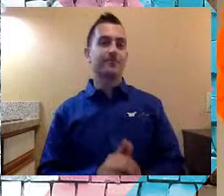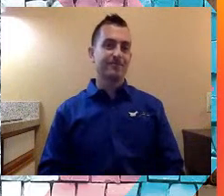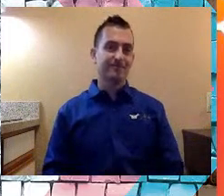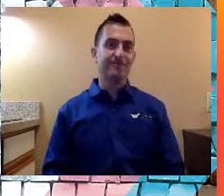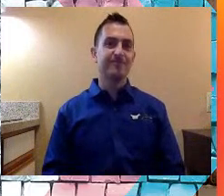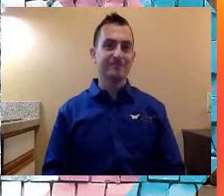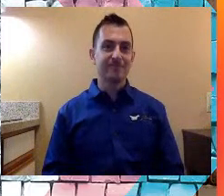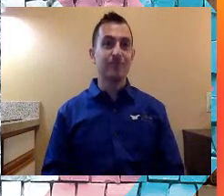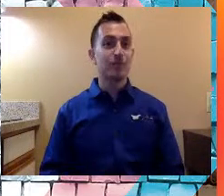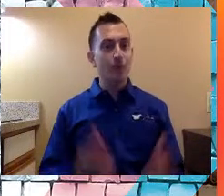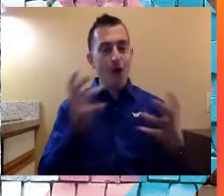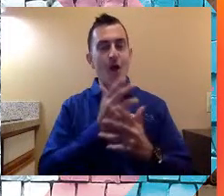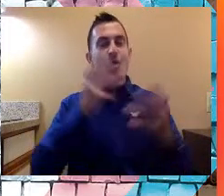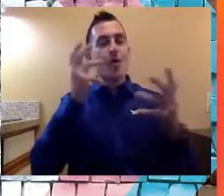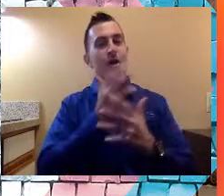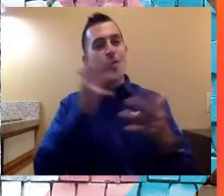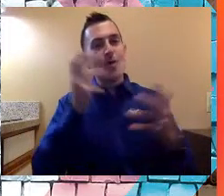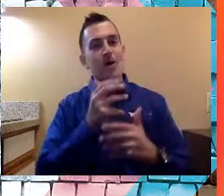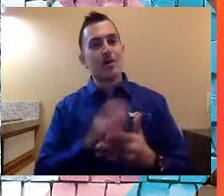whoa,